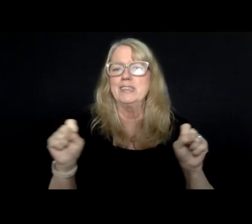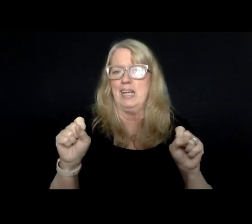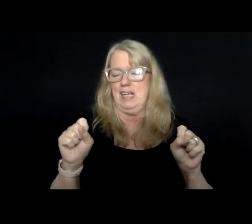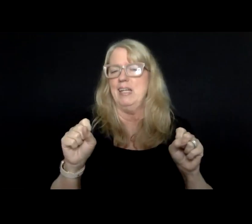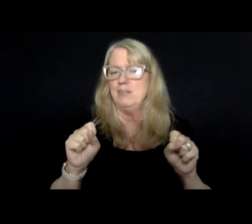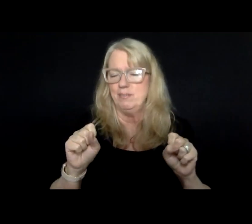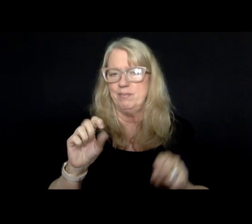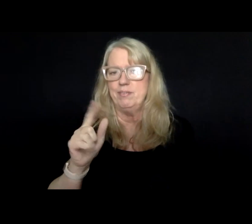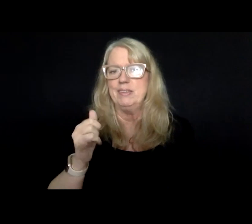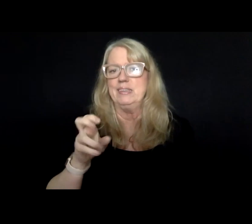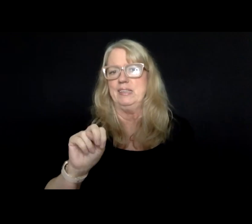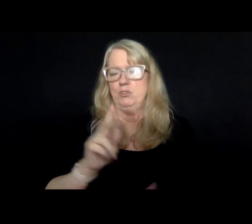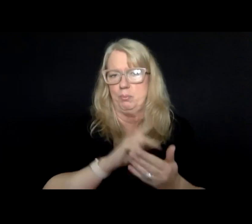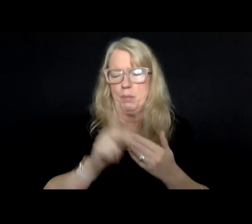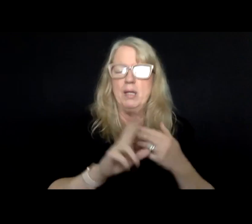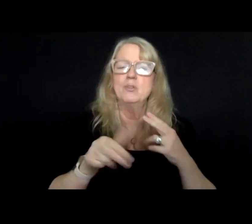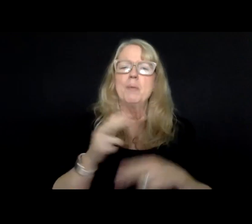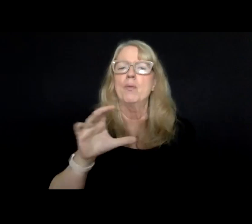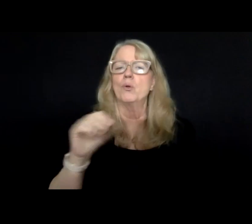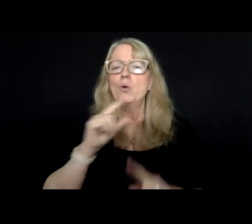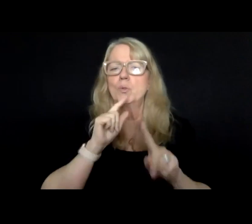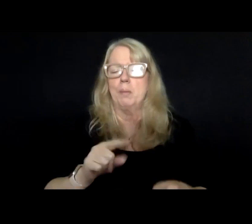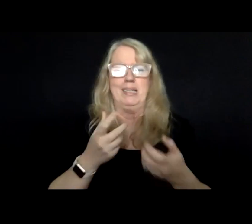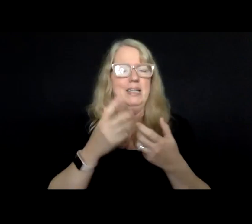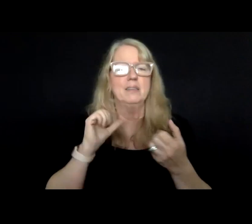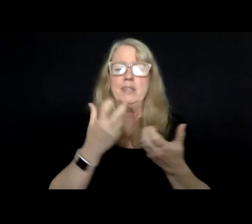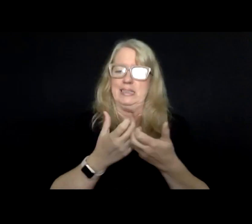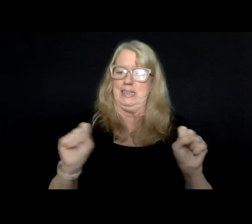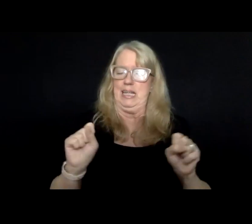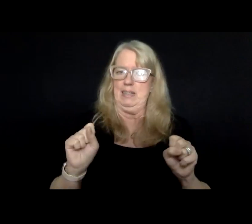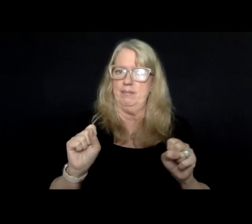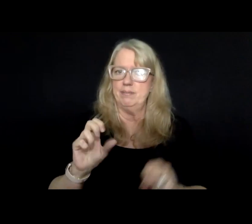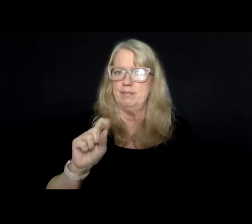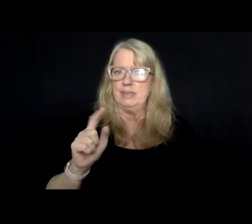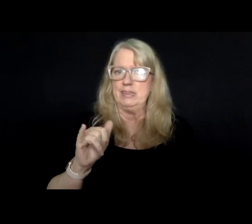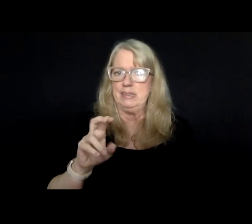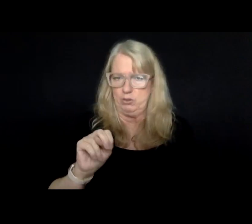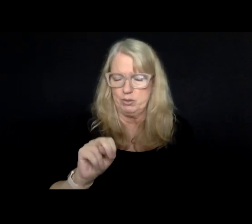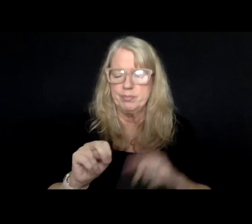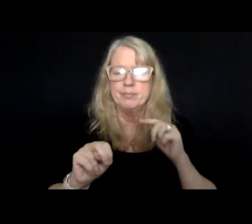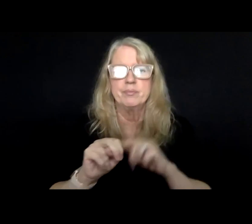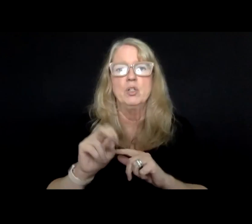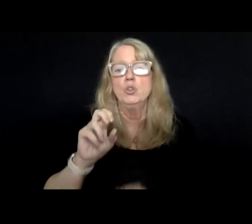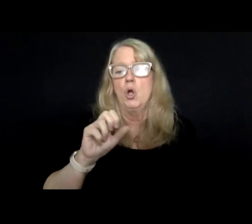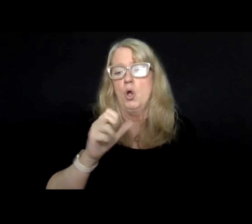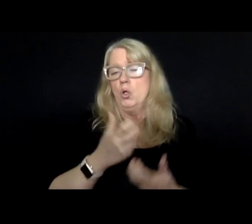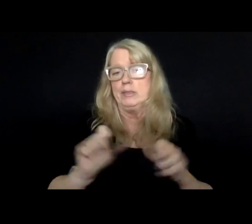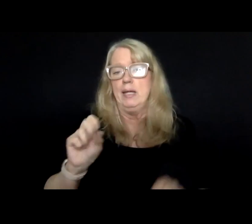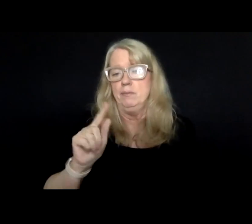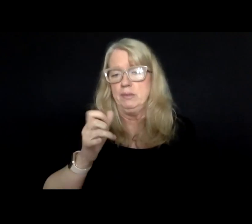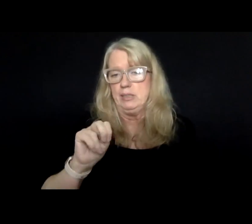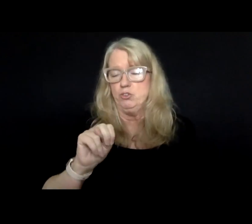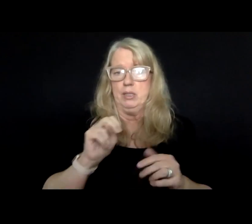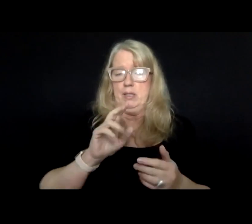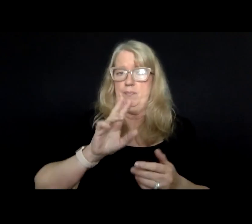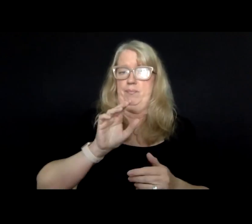at the beginning, it was about the co-responder model and Safe Station program. Safe Stations is a program that